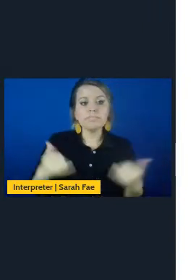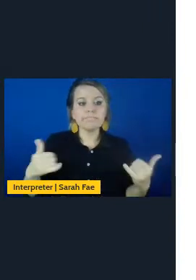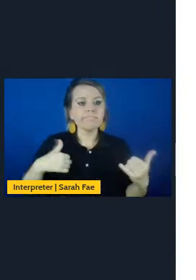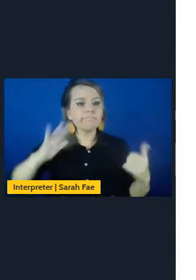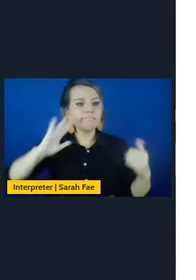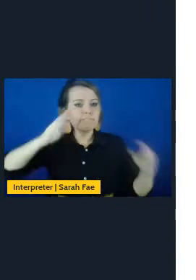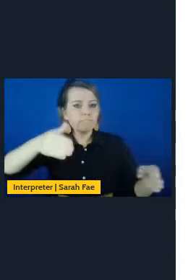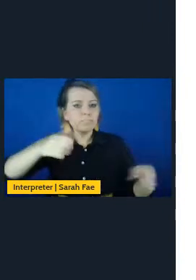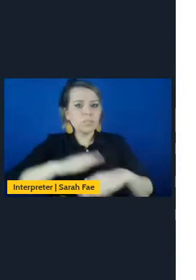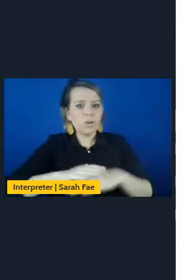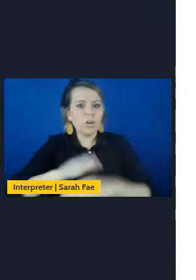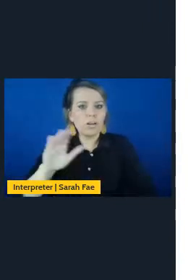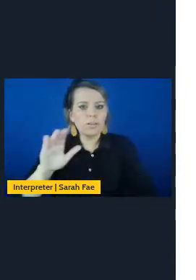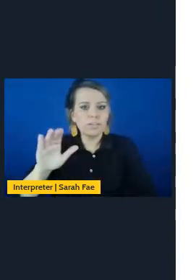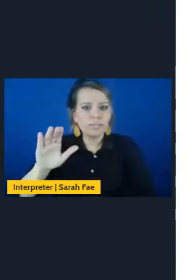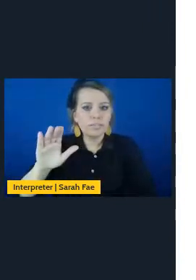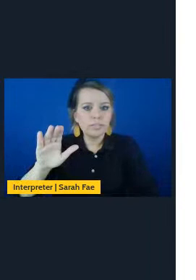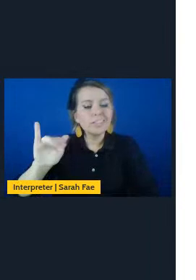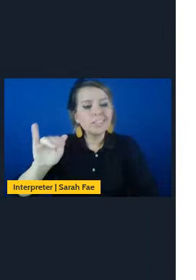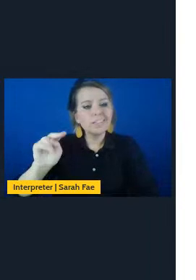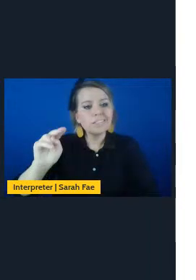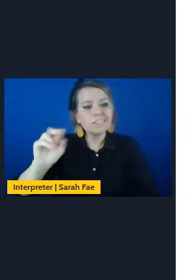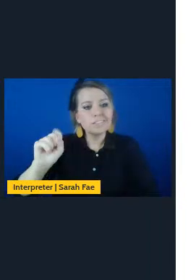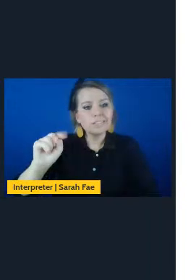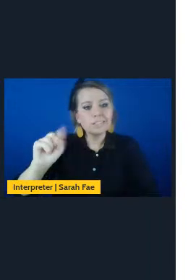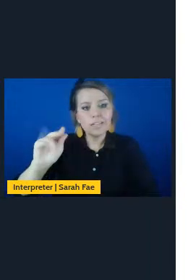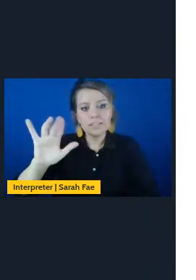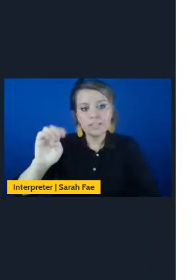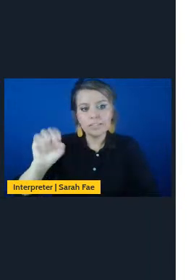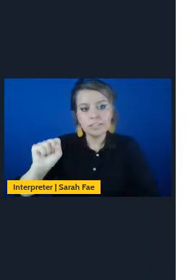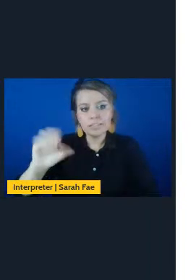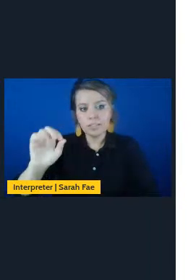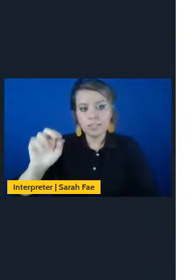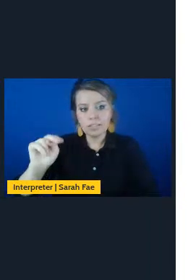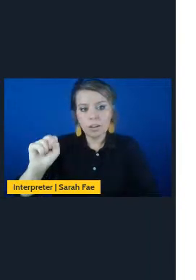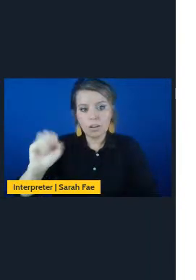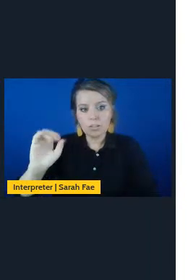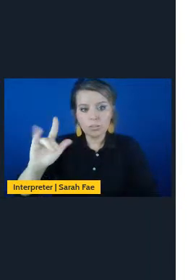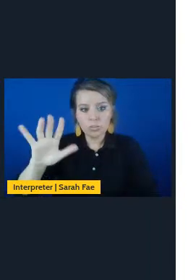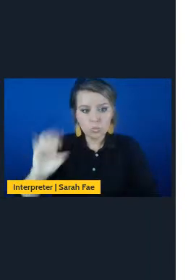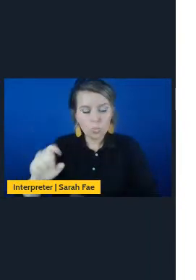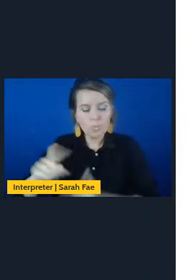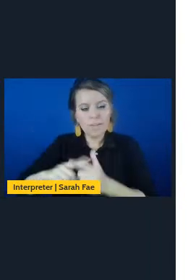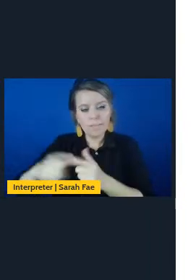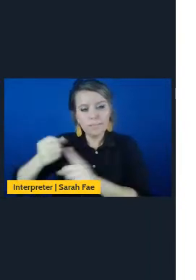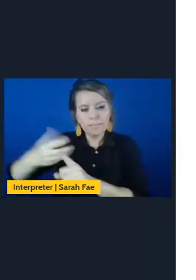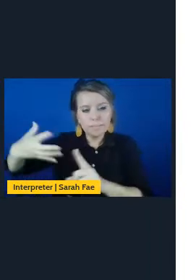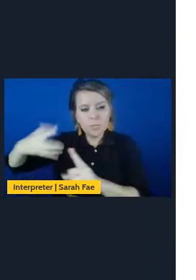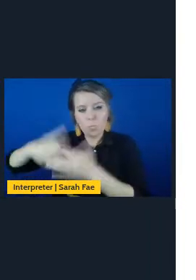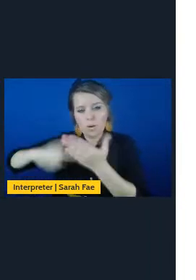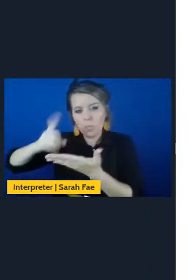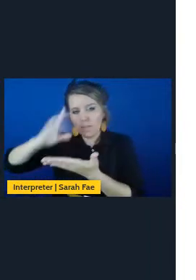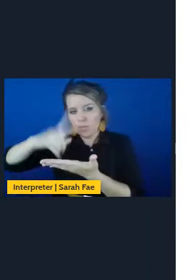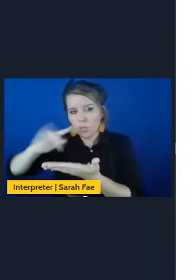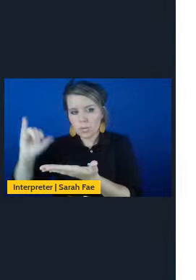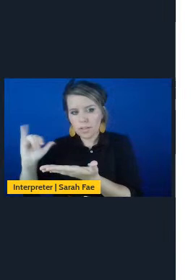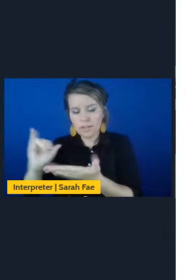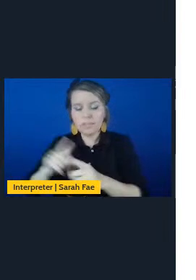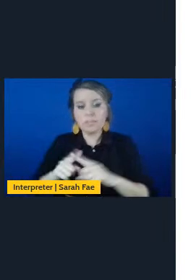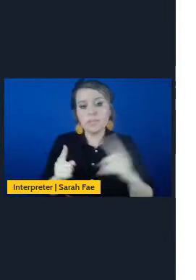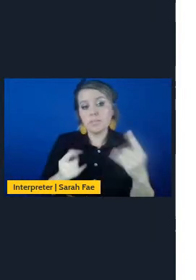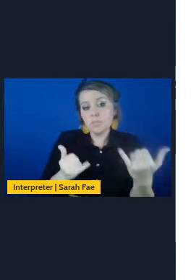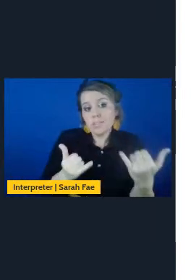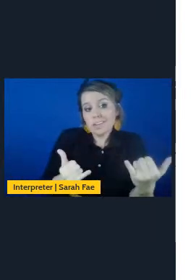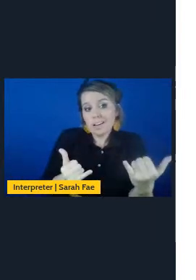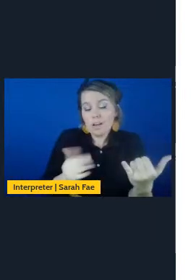EC2 console and dive deeper a little bit how the architecture of EC2 instances console application look like. But at this point, I think